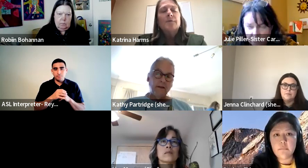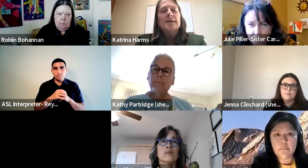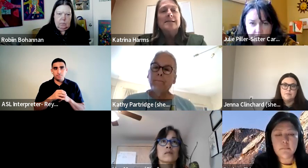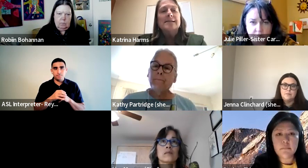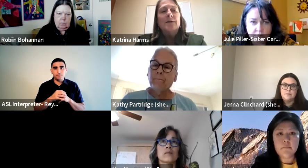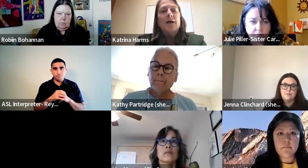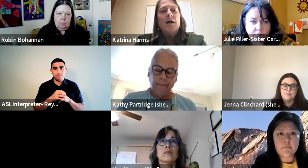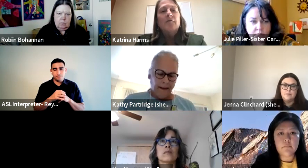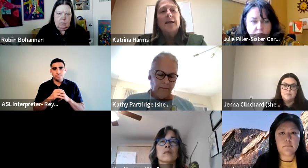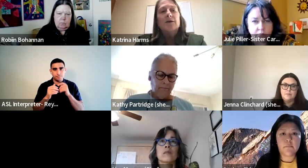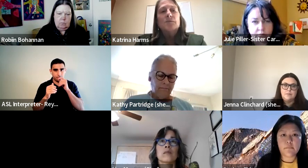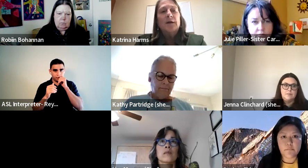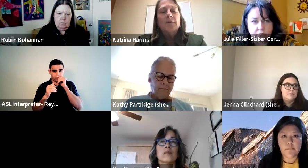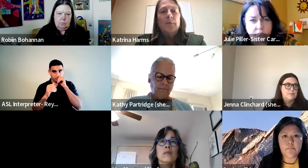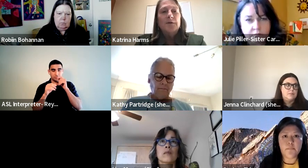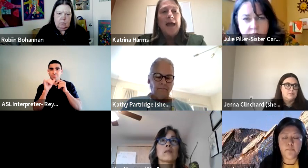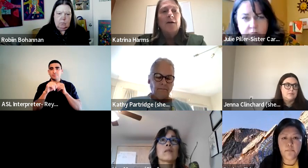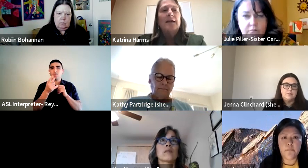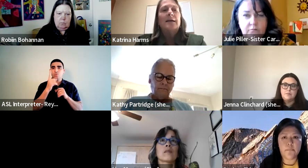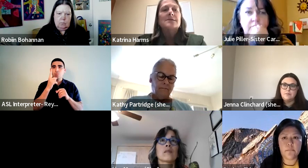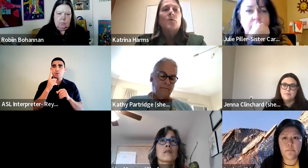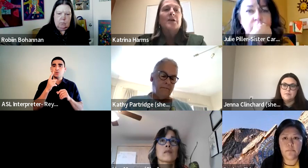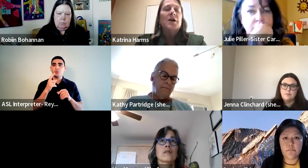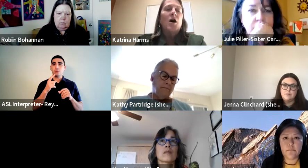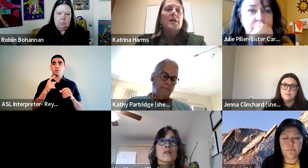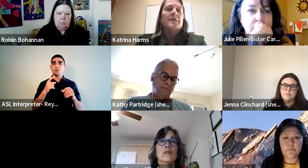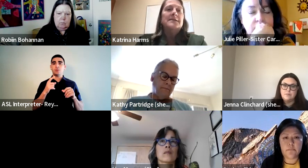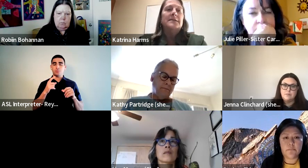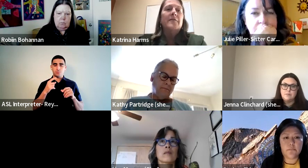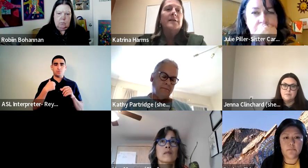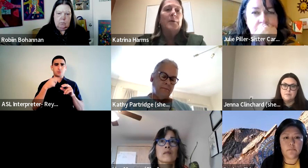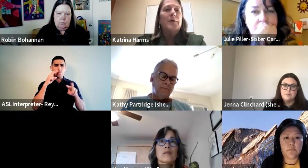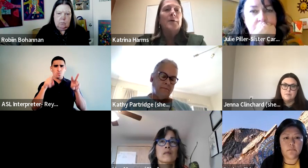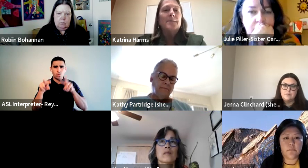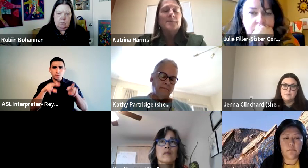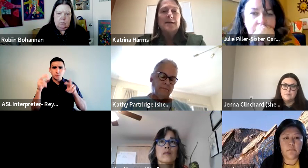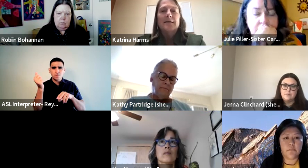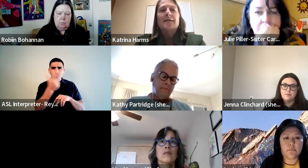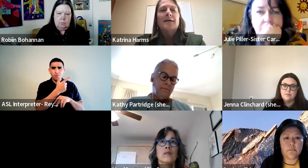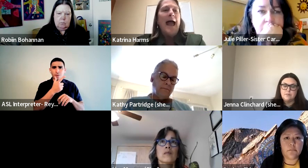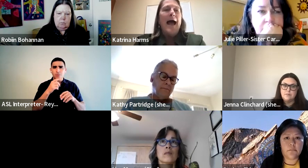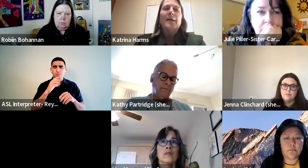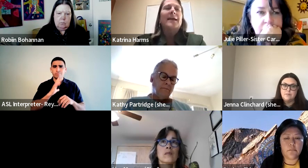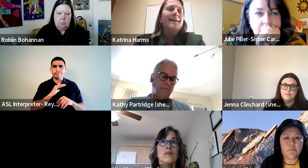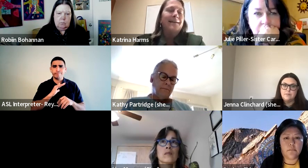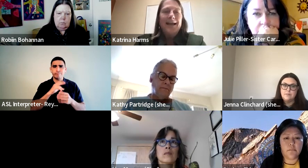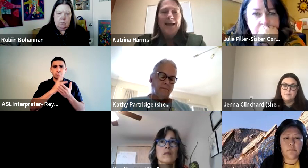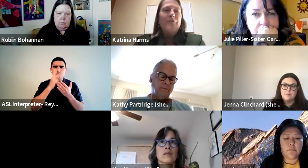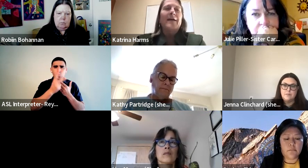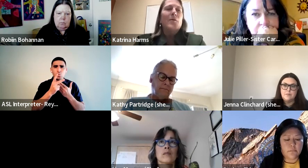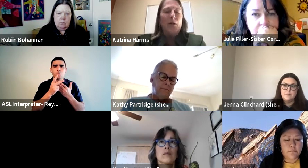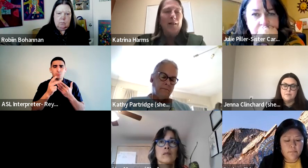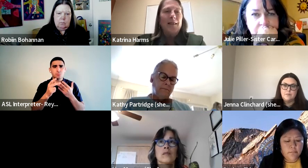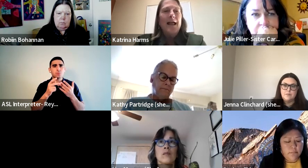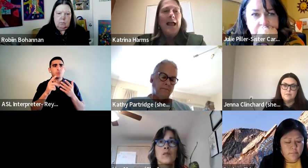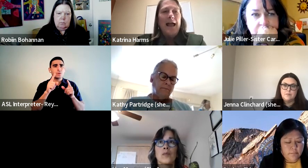one of the reasons in all of my years working with Boulder County is watching all of these lovely programs happening and